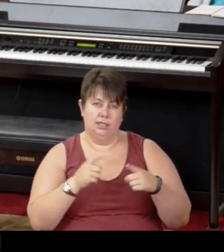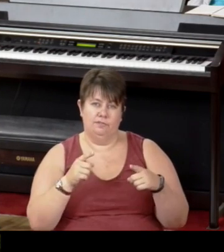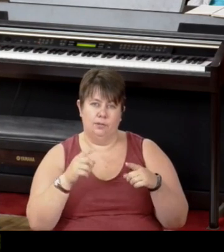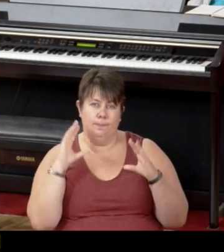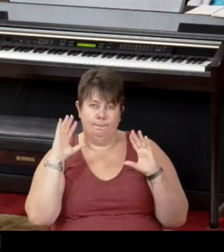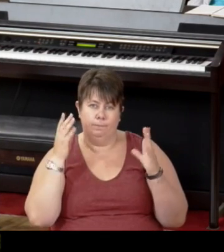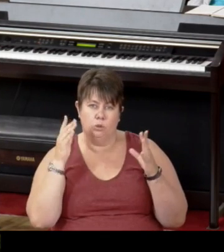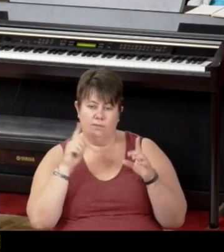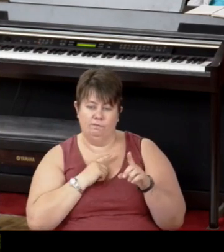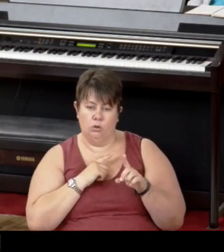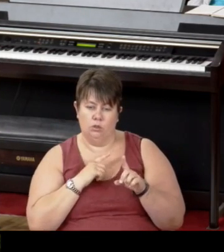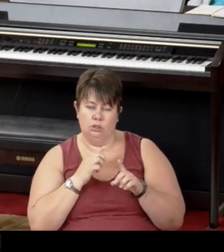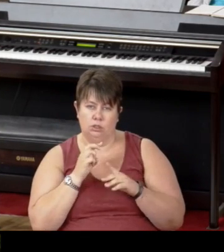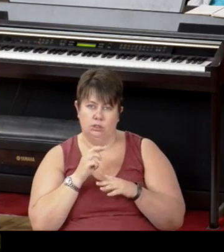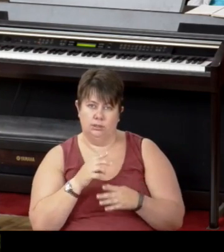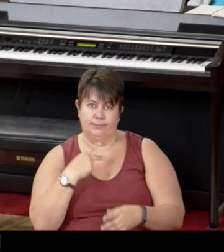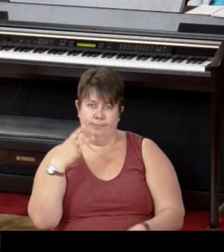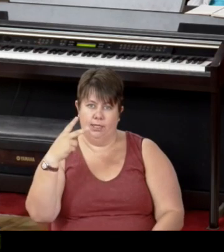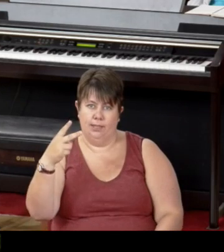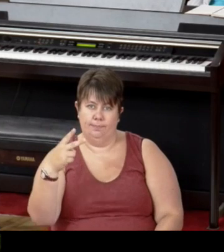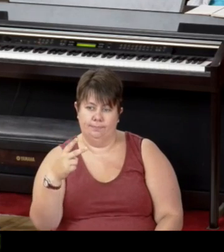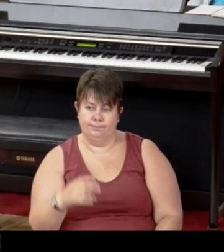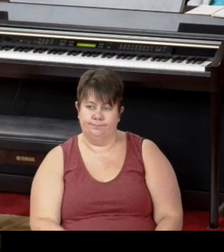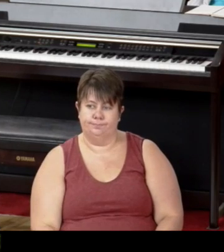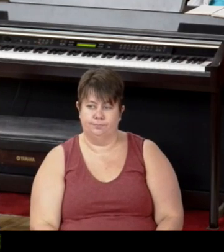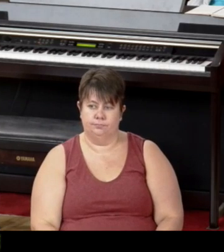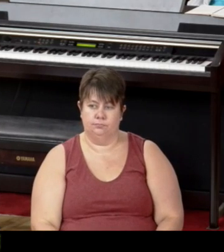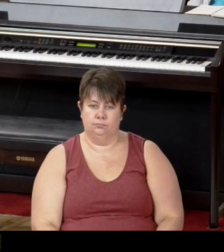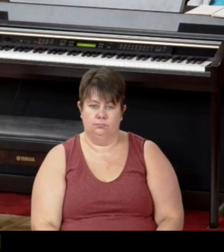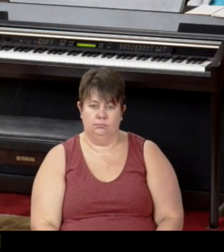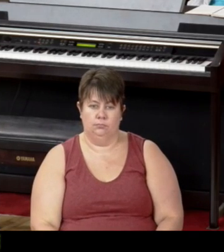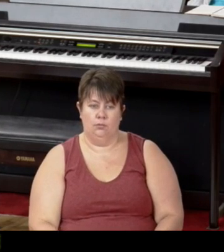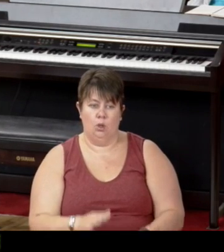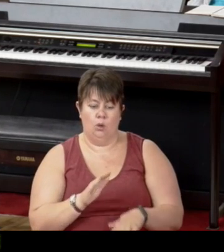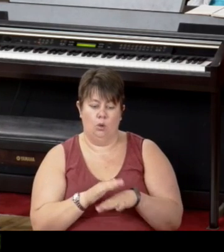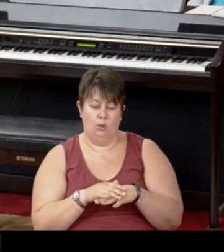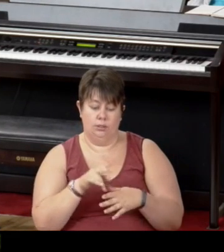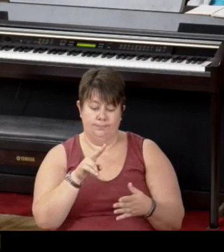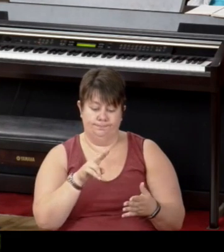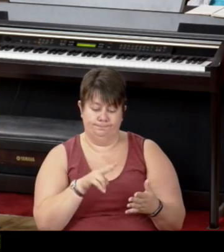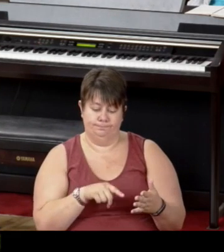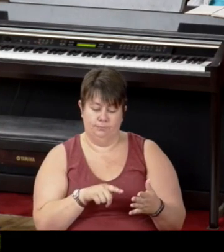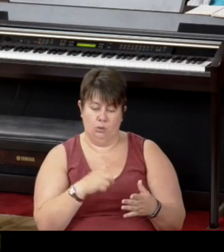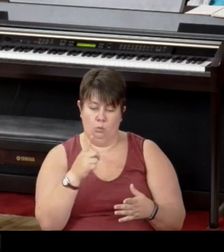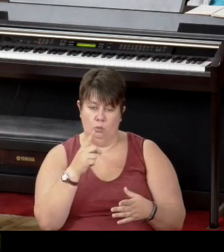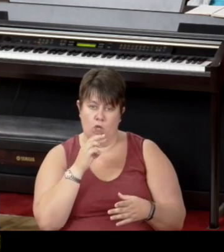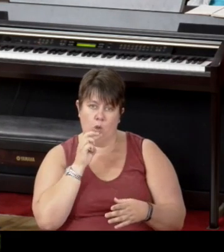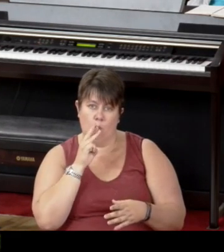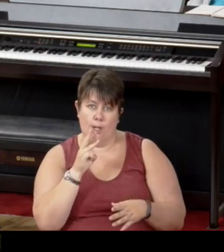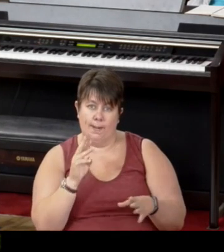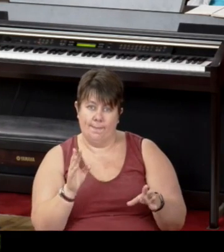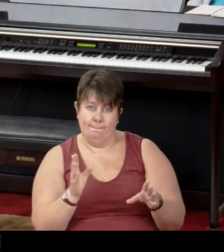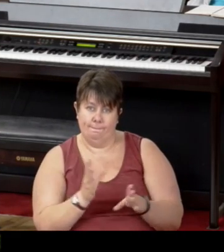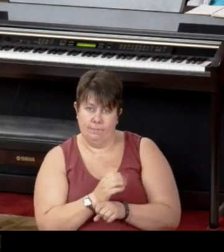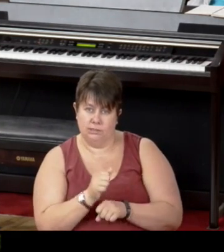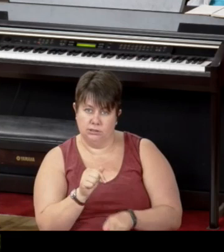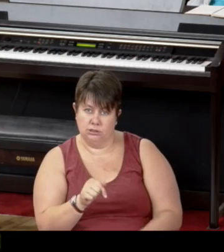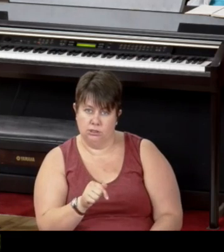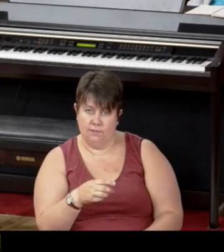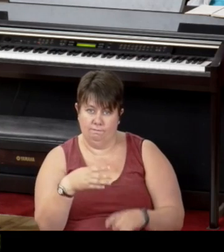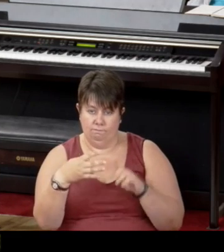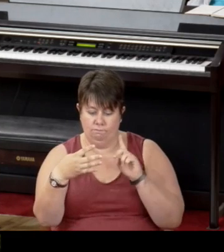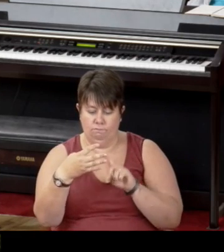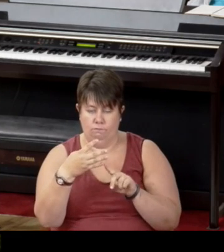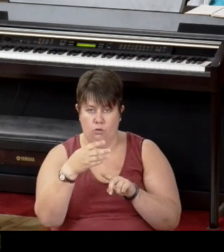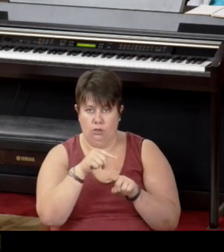following on the hymn sheets, just to let you know, there is actually a word missing in the fourth